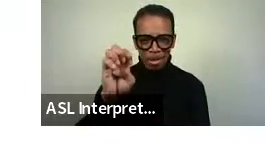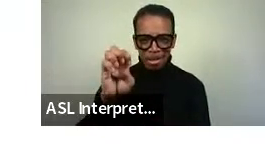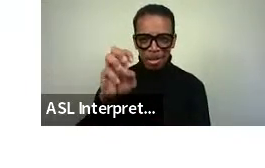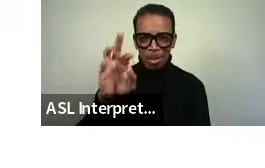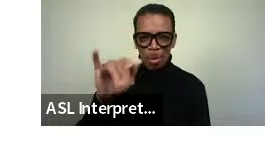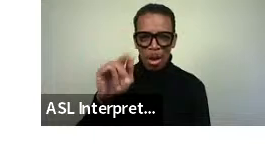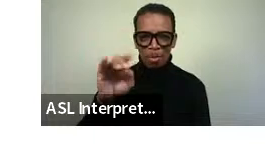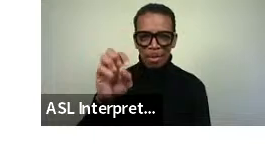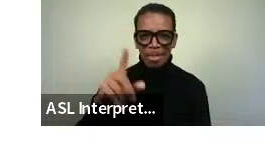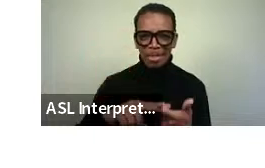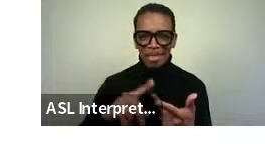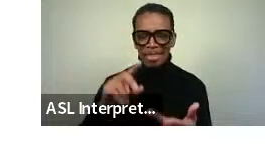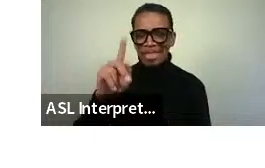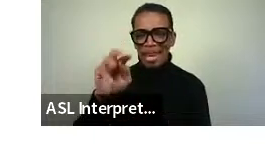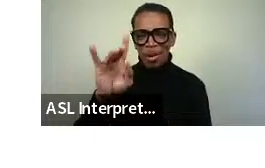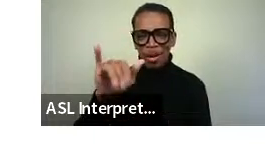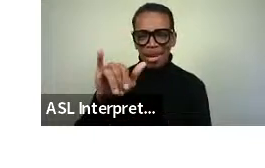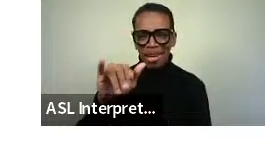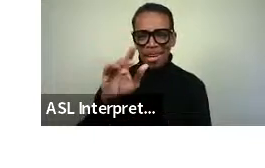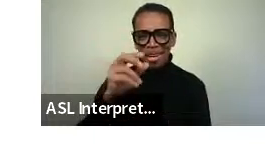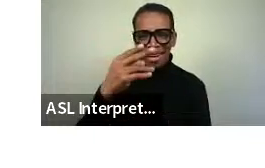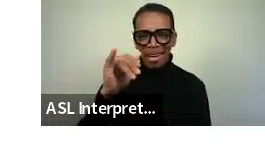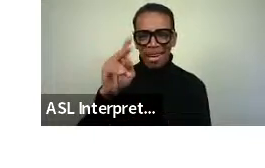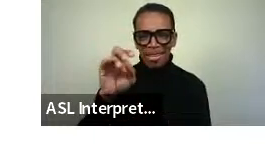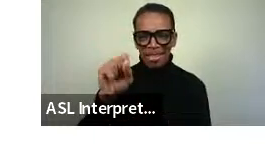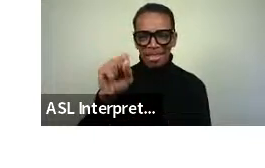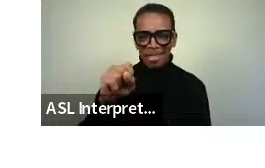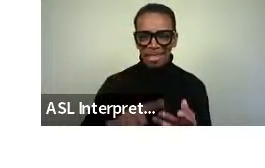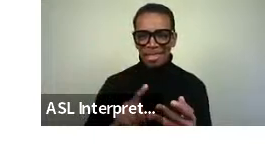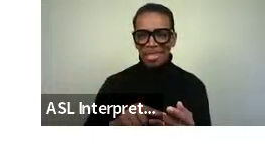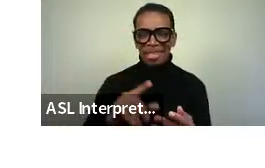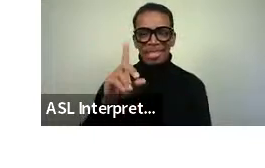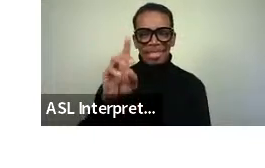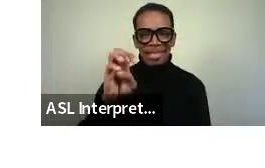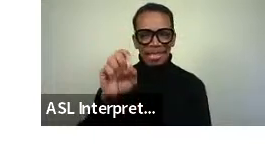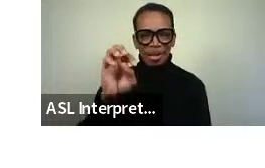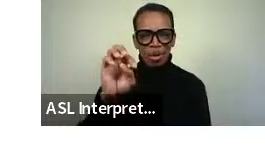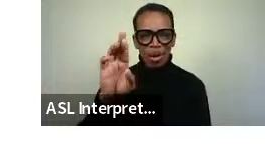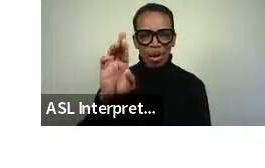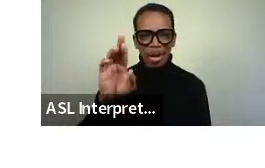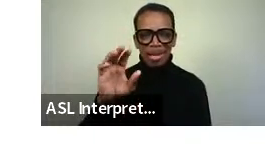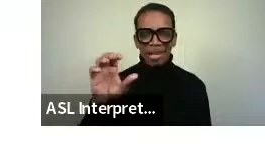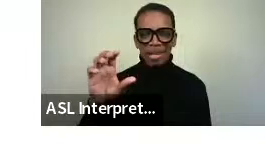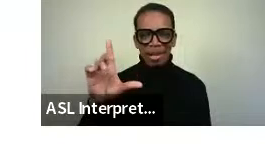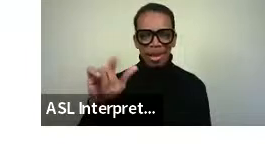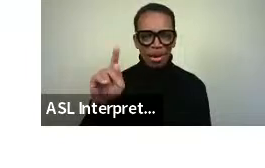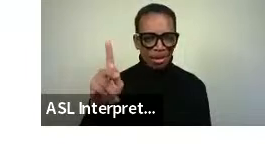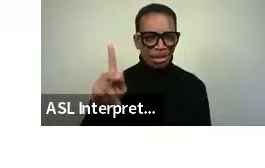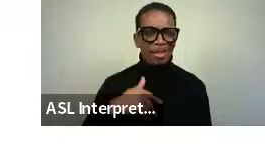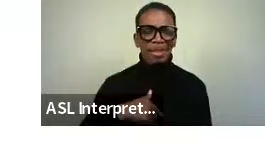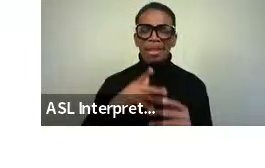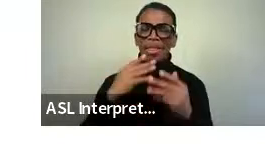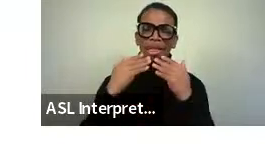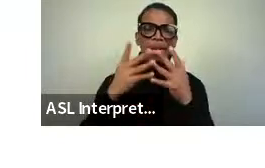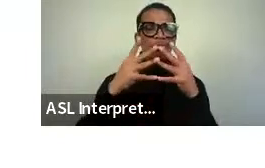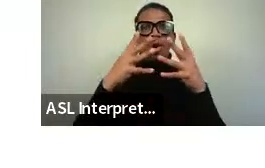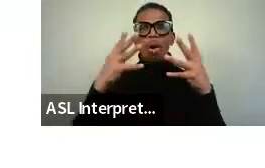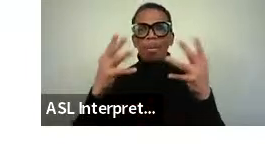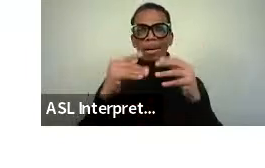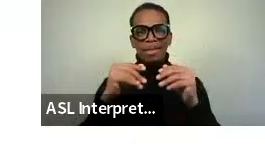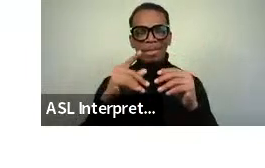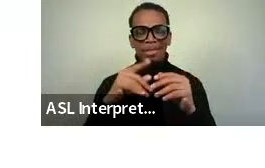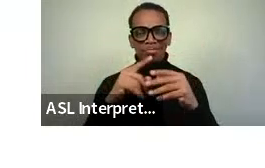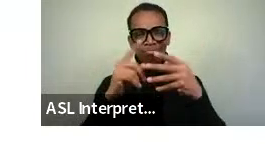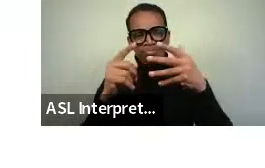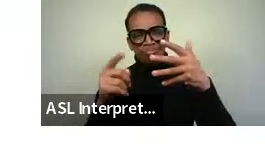Terry Hines, Dr. And Desiree Clark and Kaher. Thank you all so much for all that you have done.